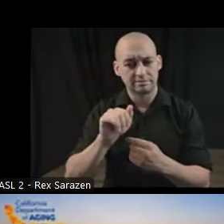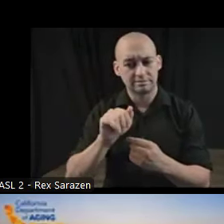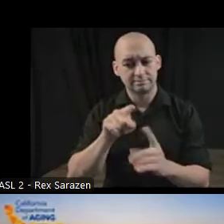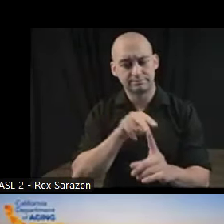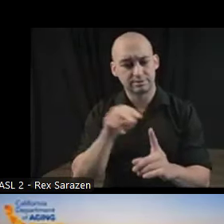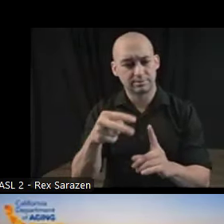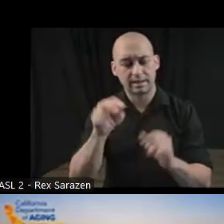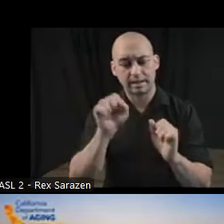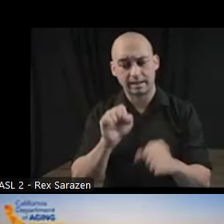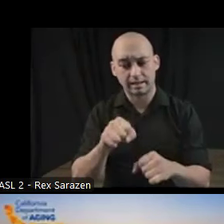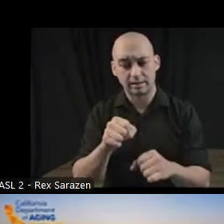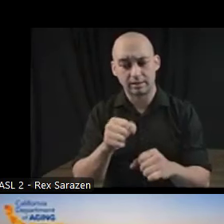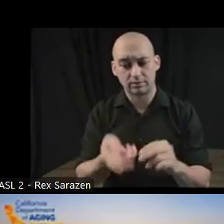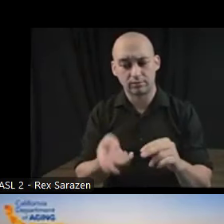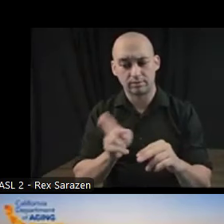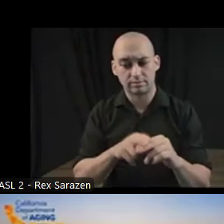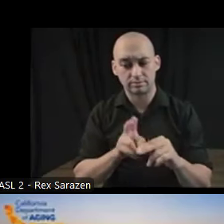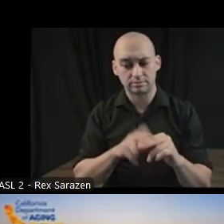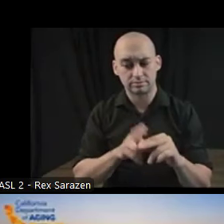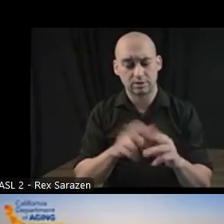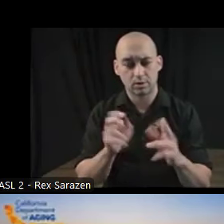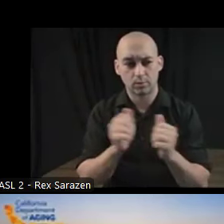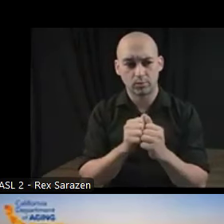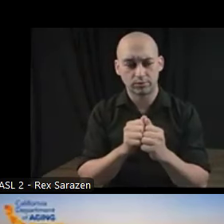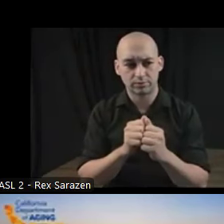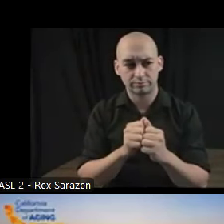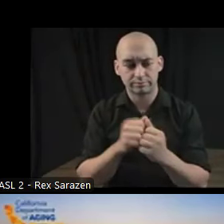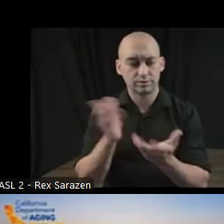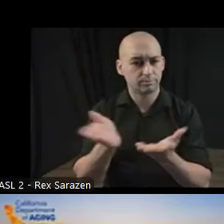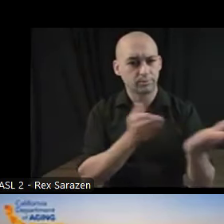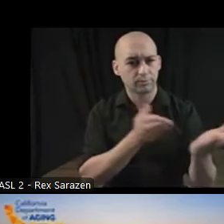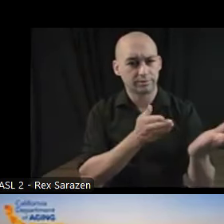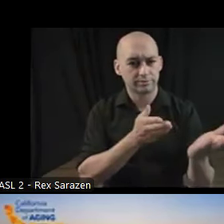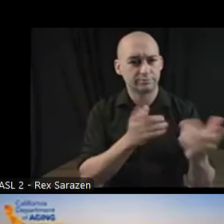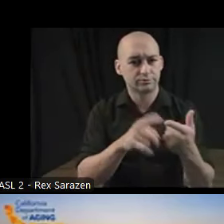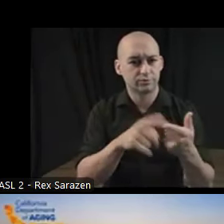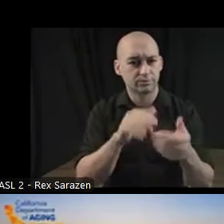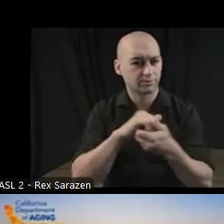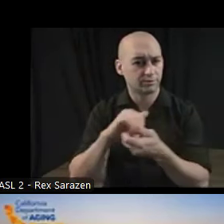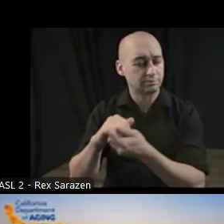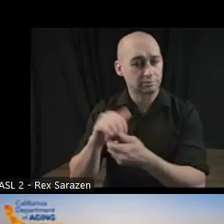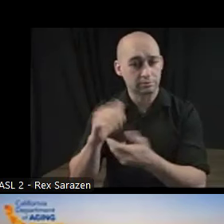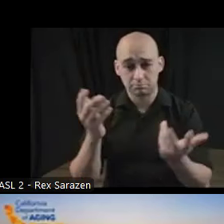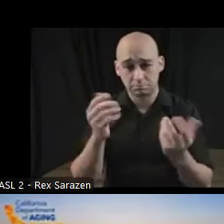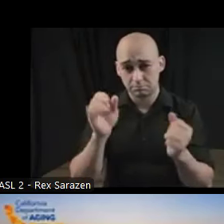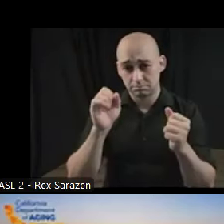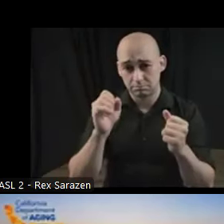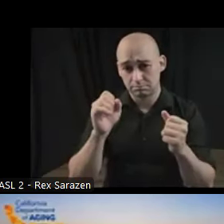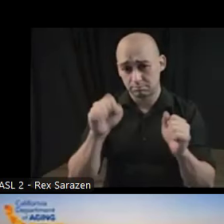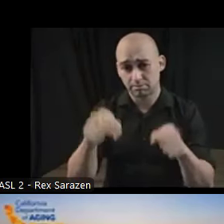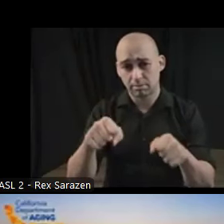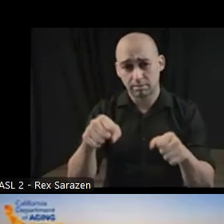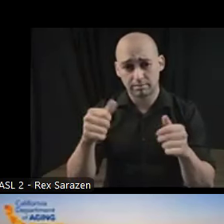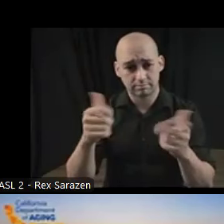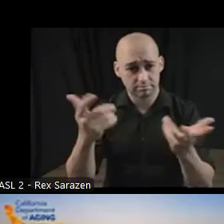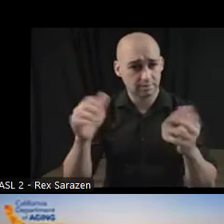can raise with our partners. I don't think anything would preclude us from making the trainings available to the primary